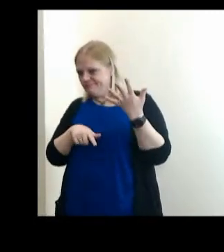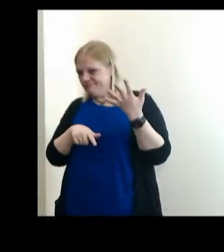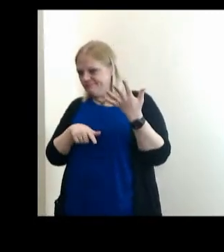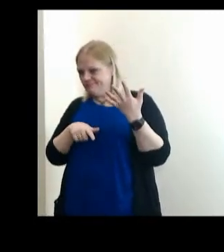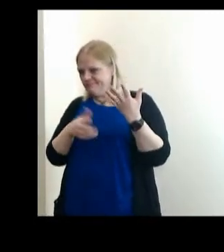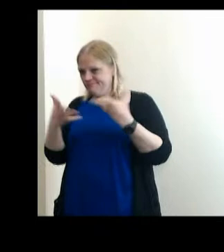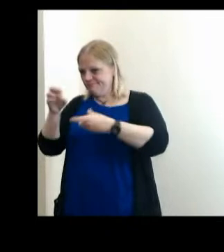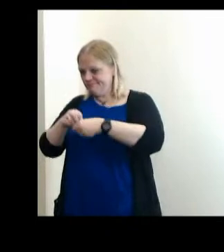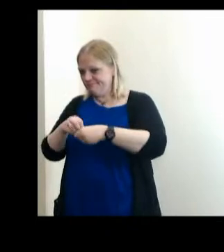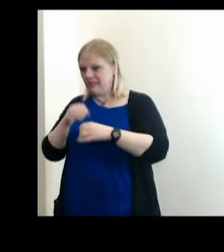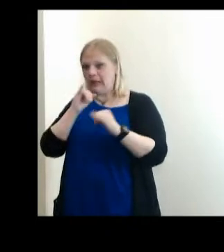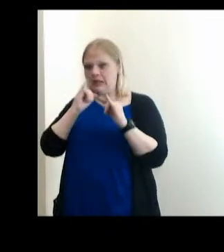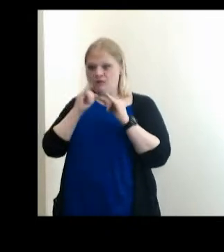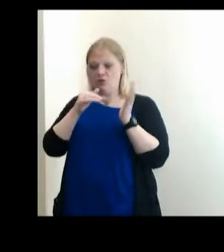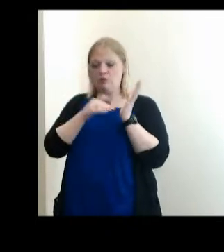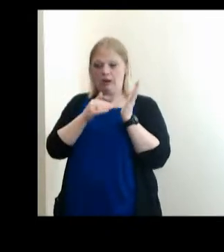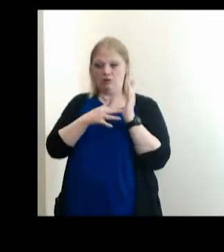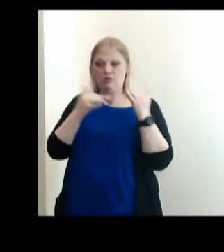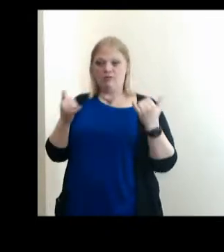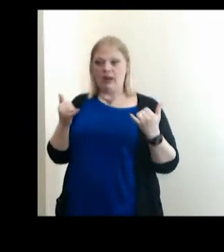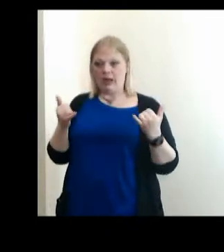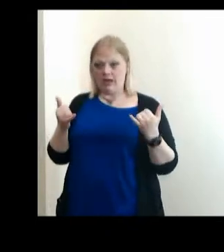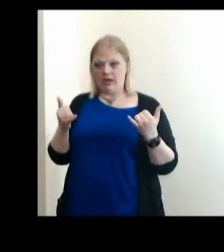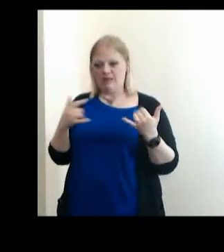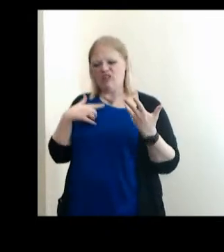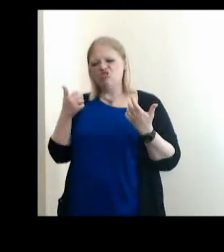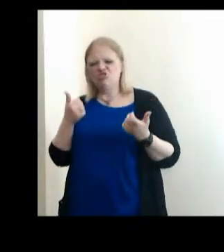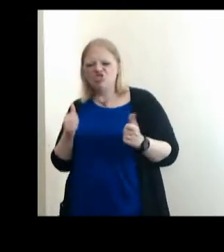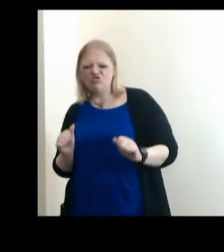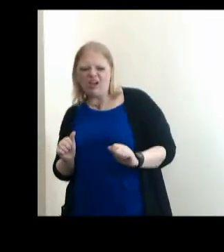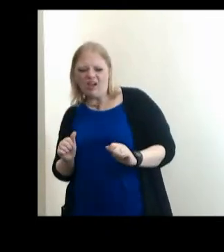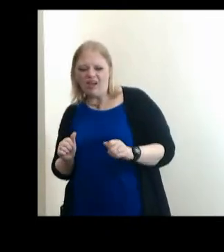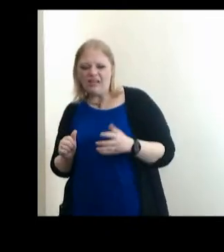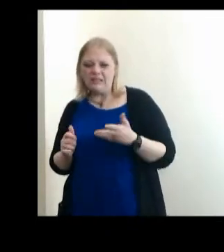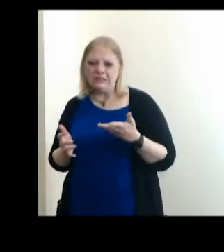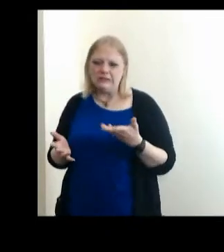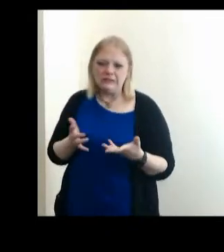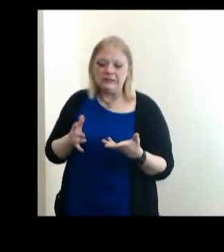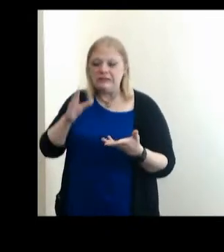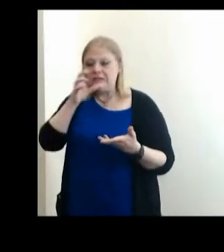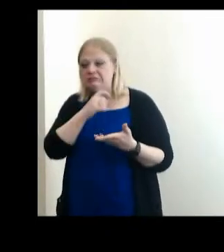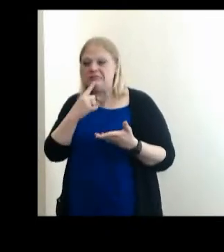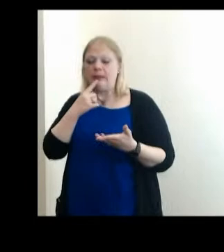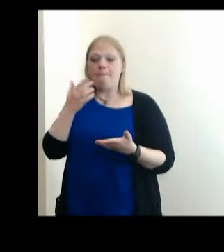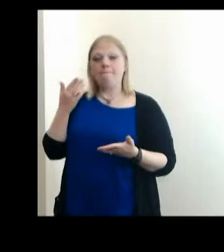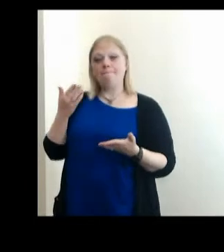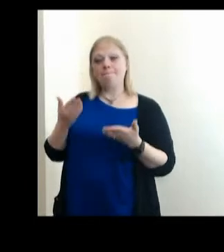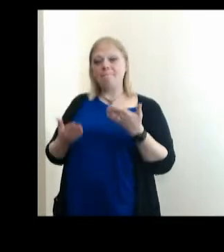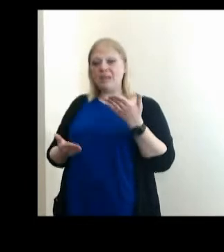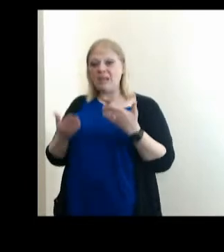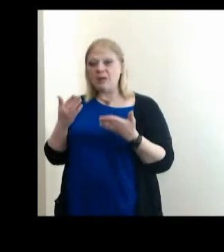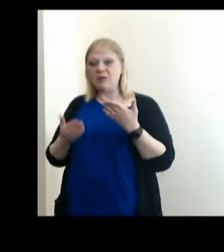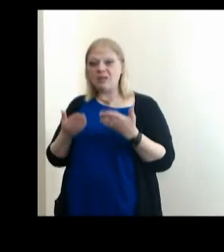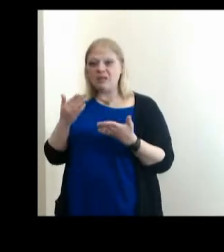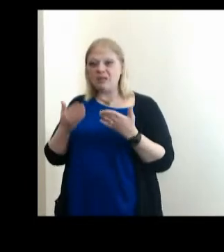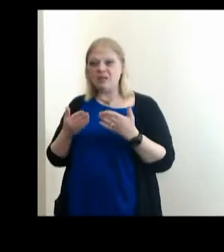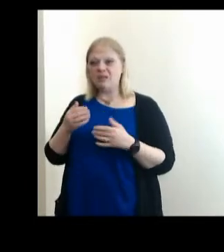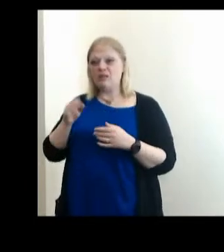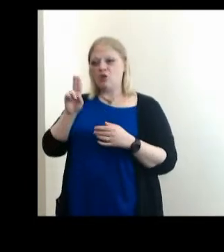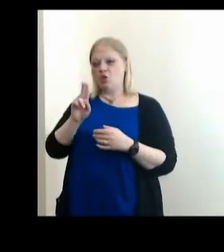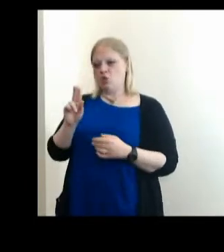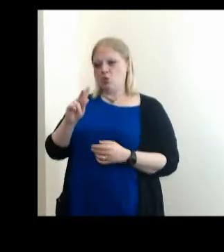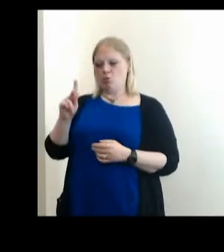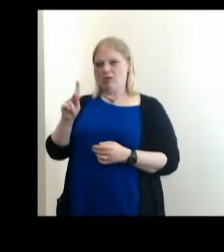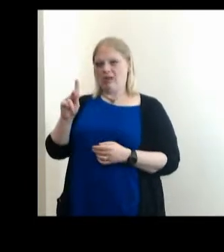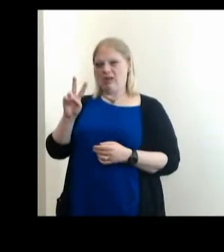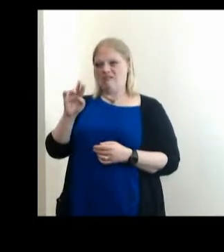I interviewed a doctor today who took a stab at it and said that maybe the fact that the UK variant seems